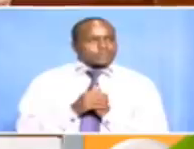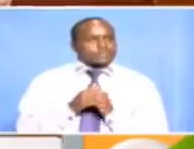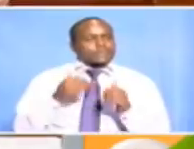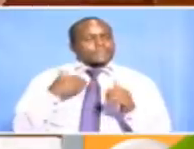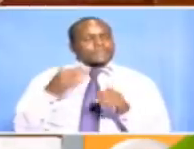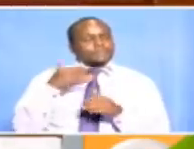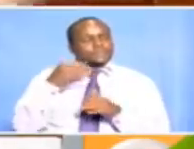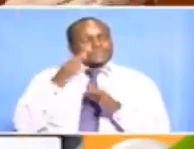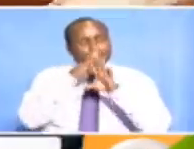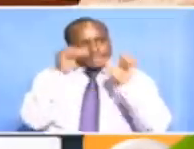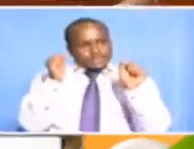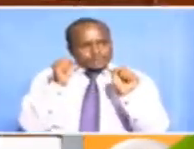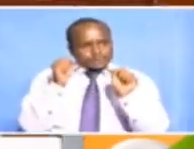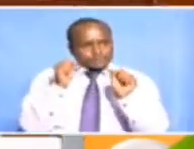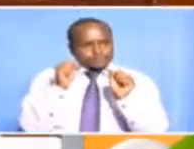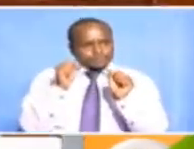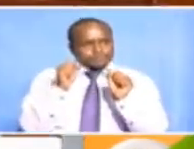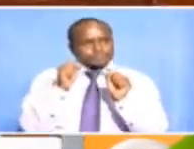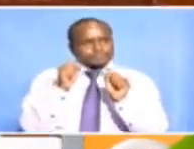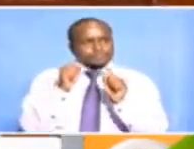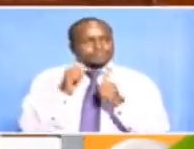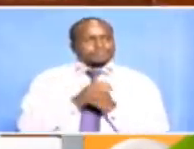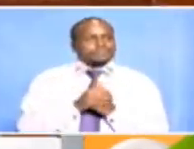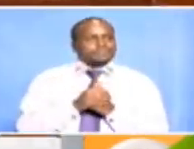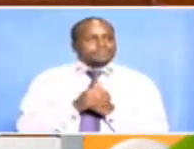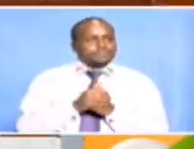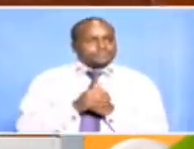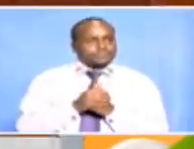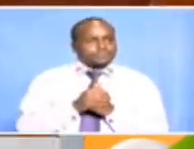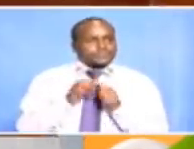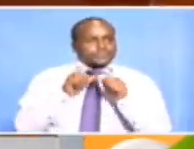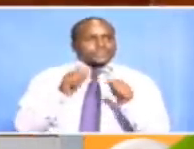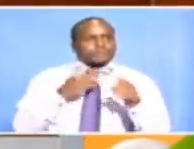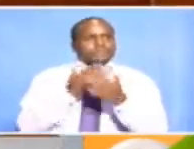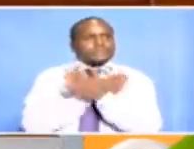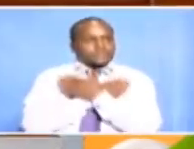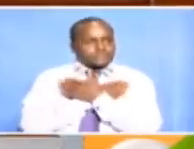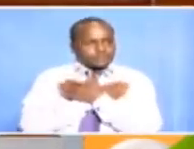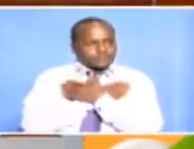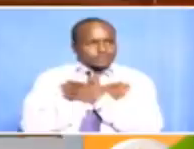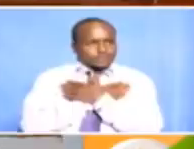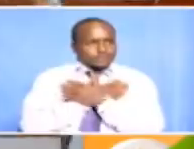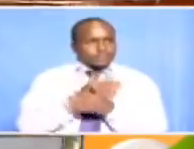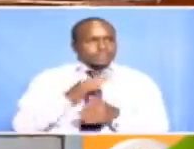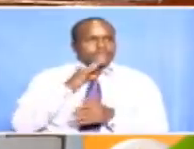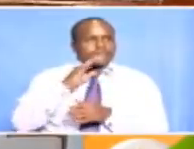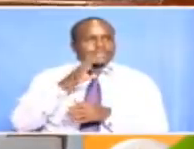president's clip. Yes. The president is still my friend. On speakerphone. I speak with the president